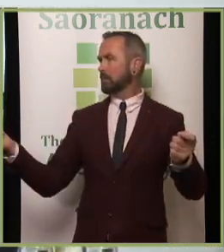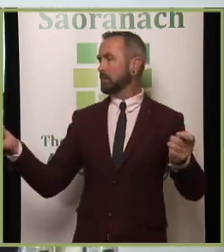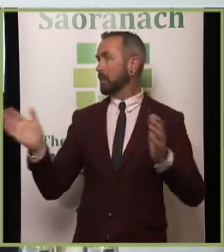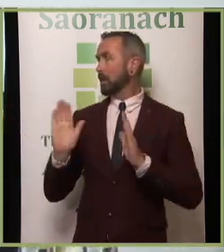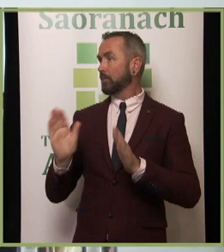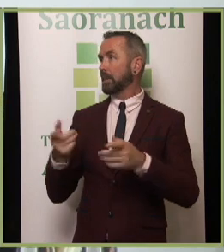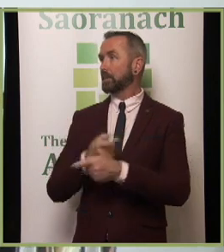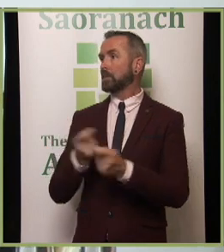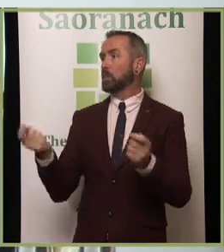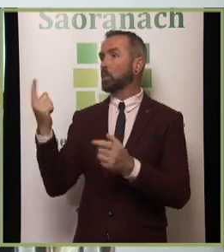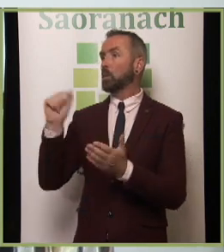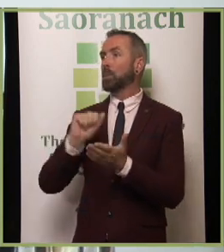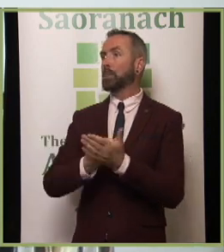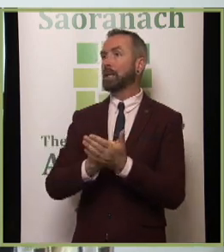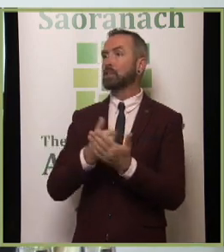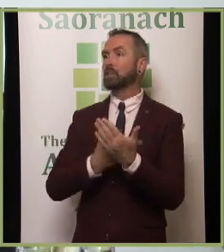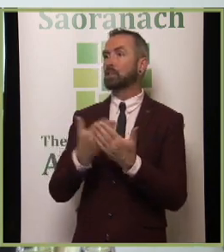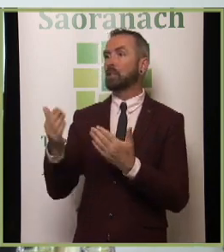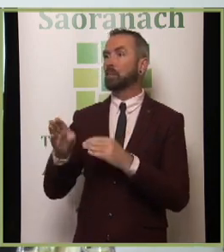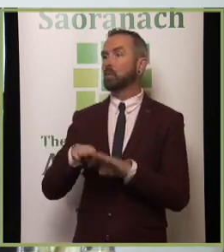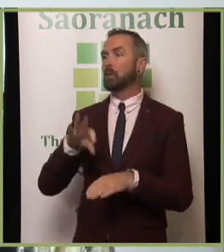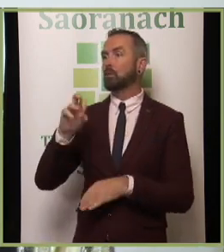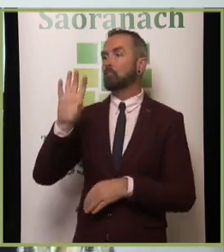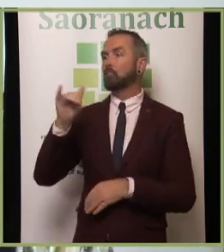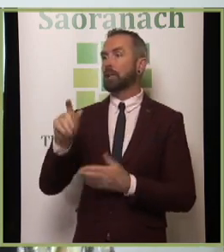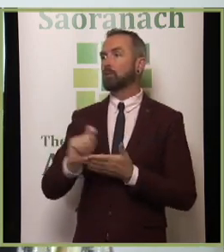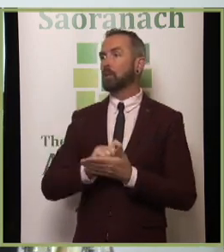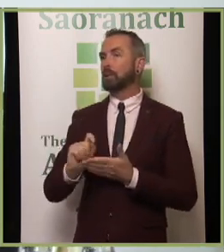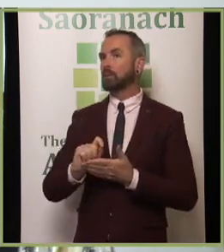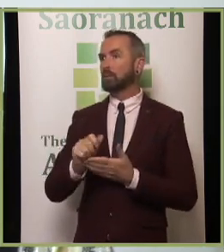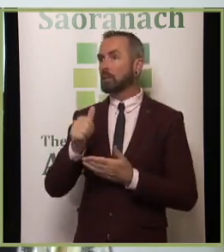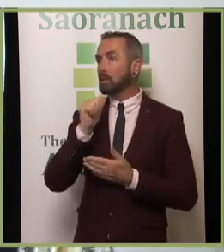Do you have a one-page document with grey writing?